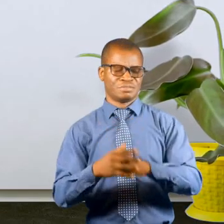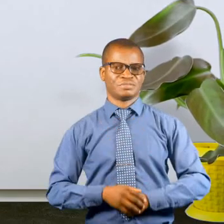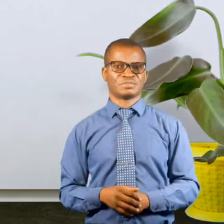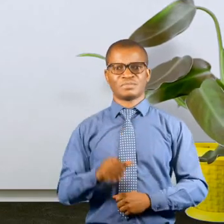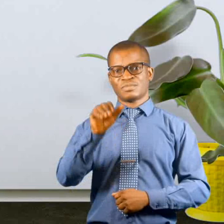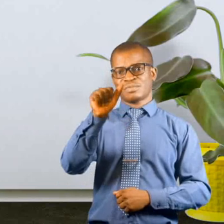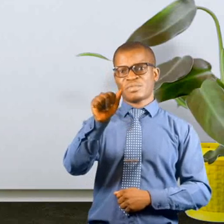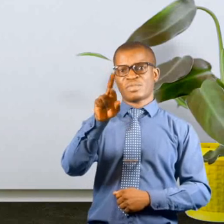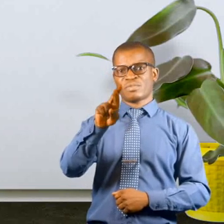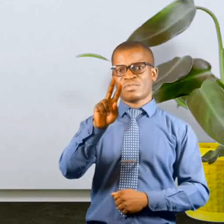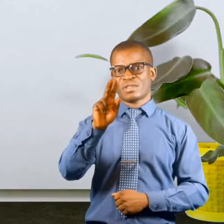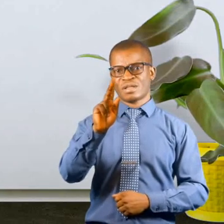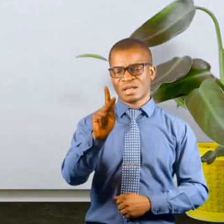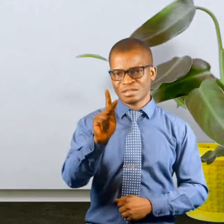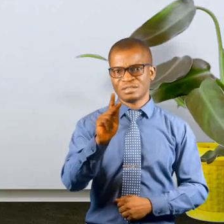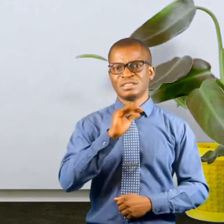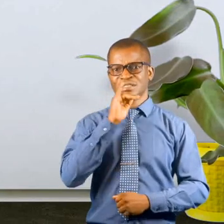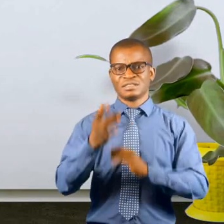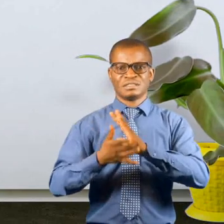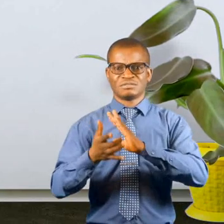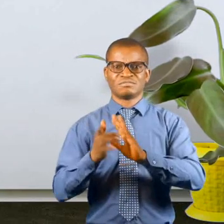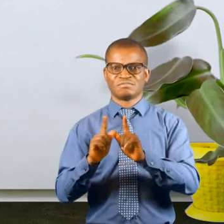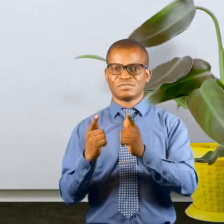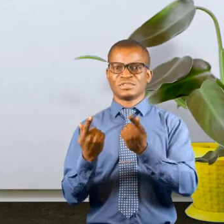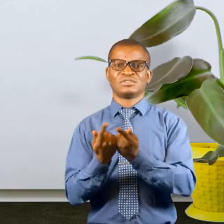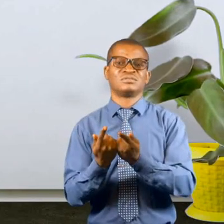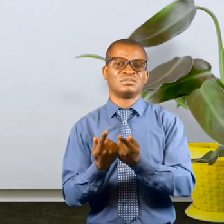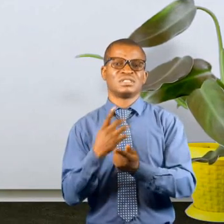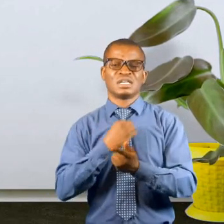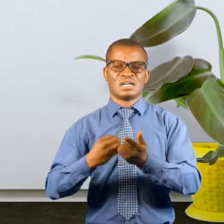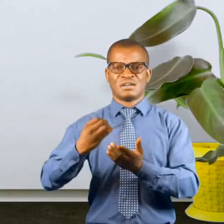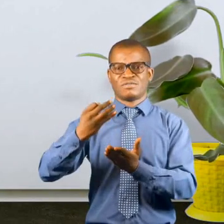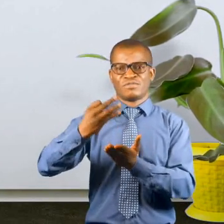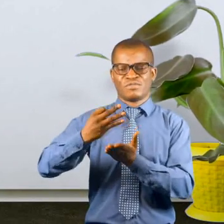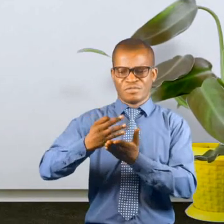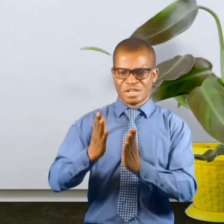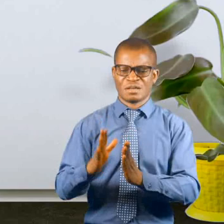ARC is the technical implementing partner for the program. The donor is